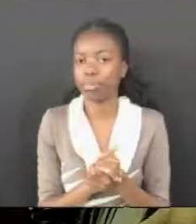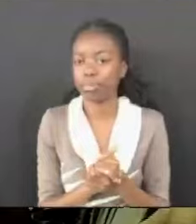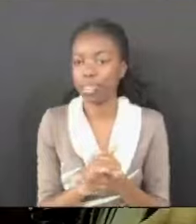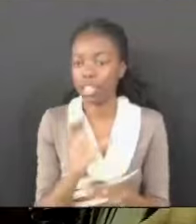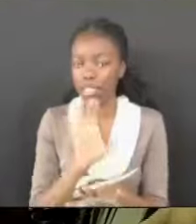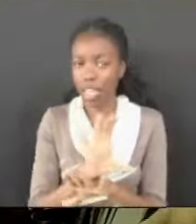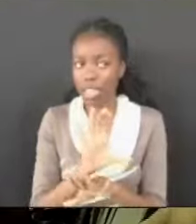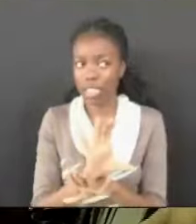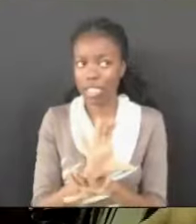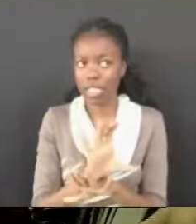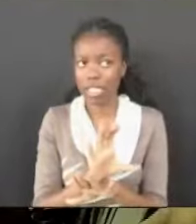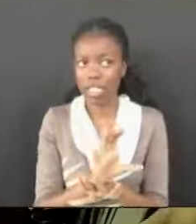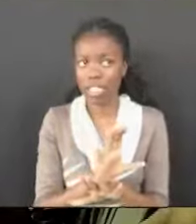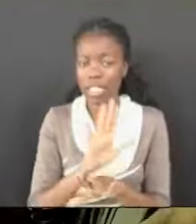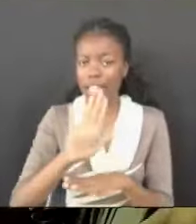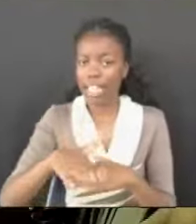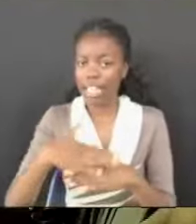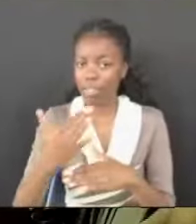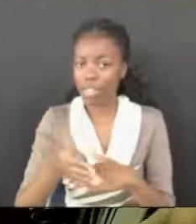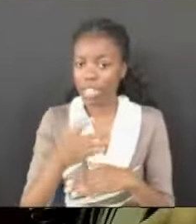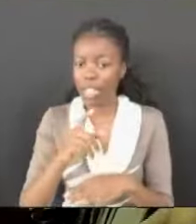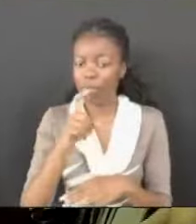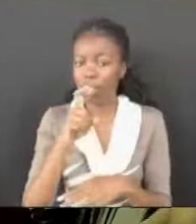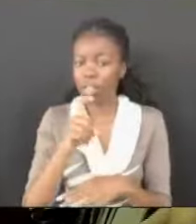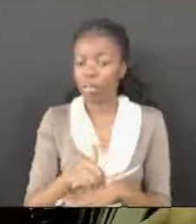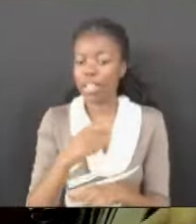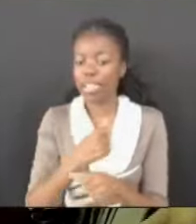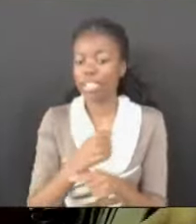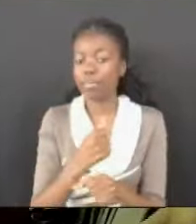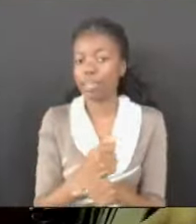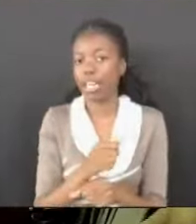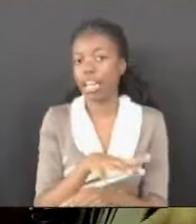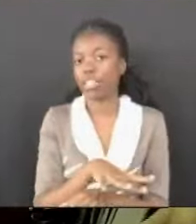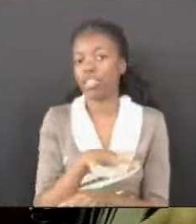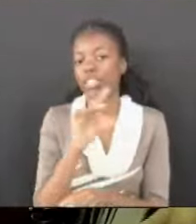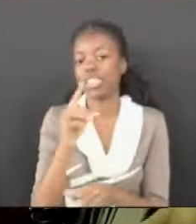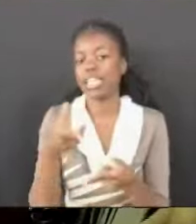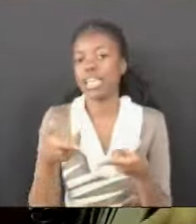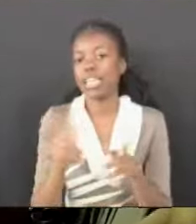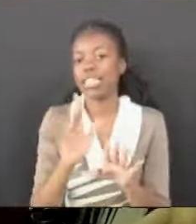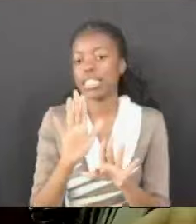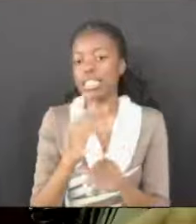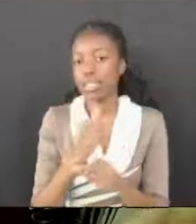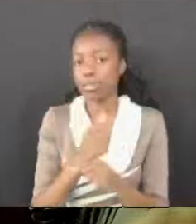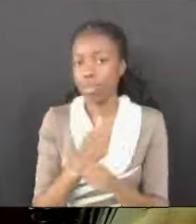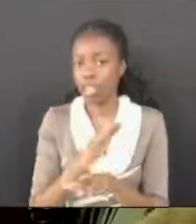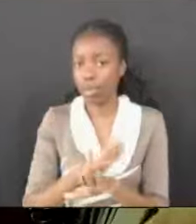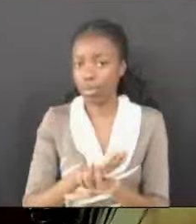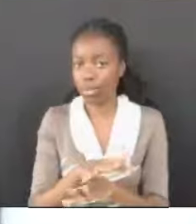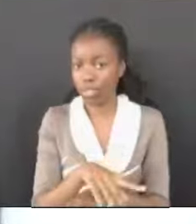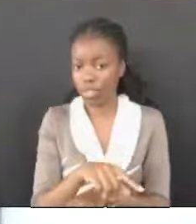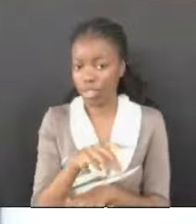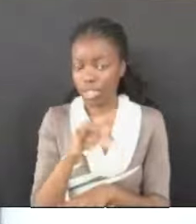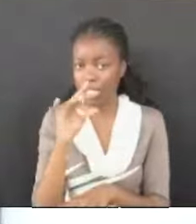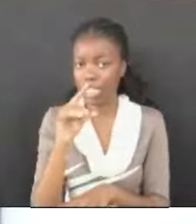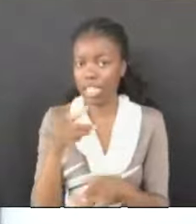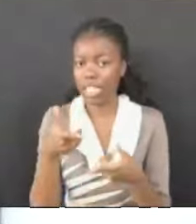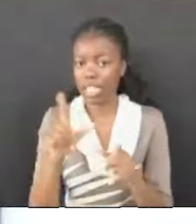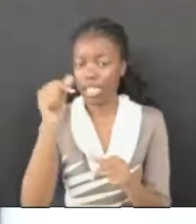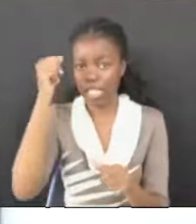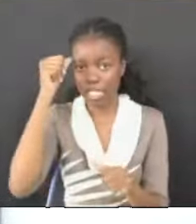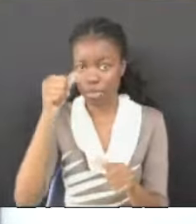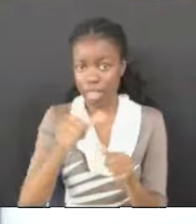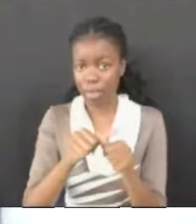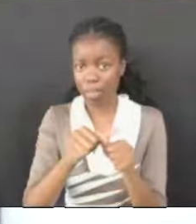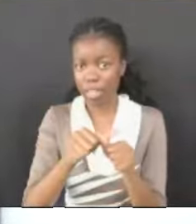Church, every day we must make a choice. Let us make good choices. Let us remember the